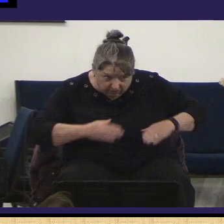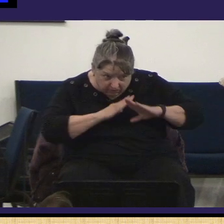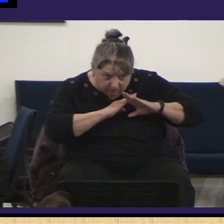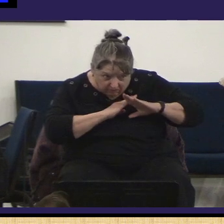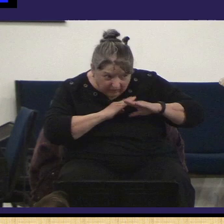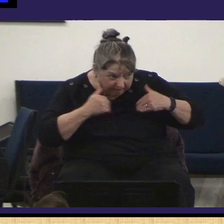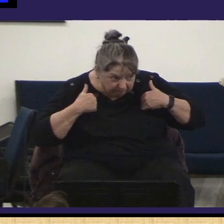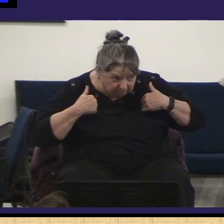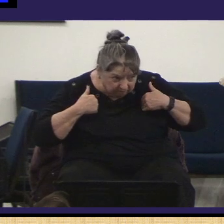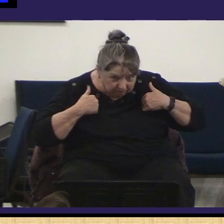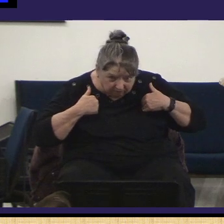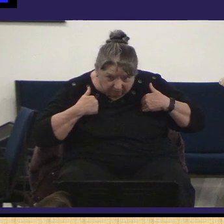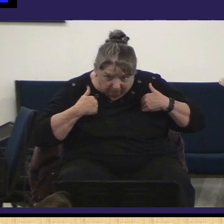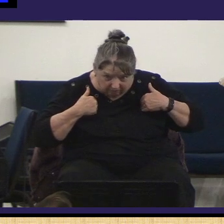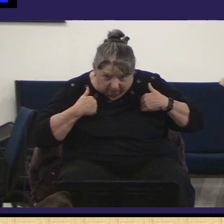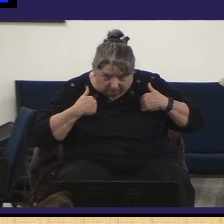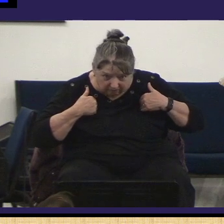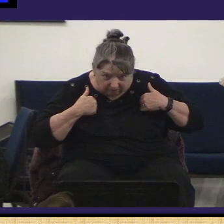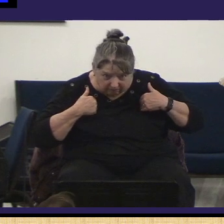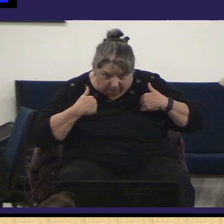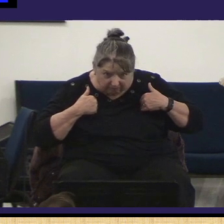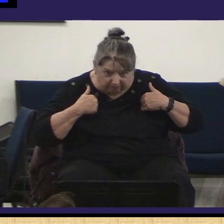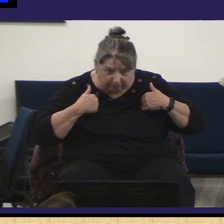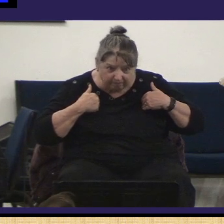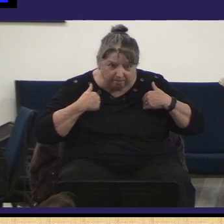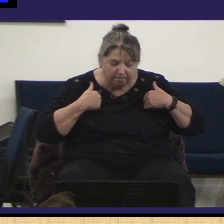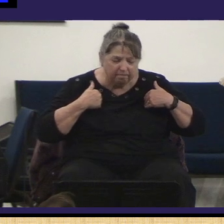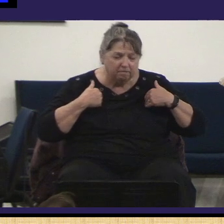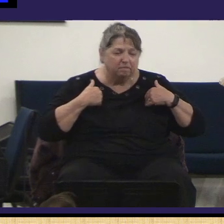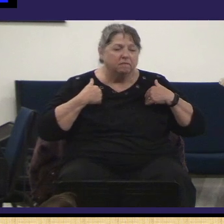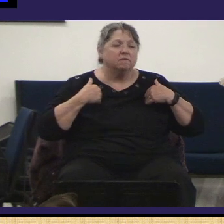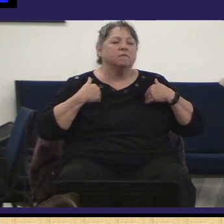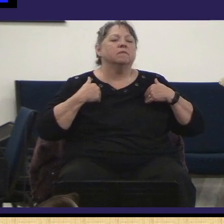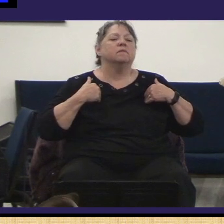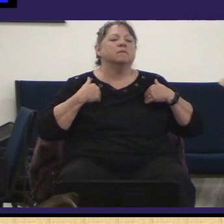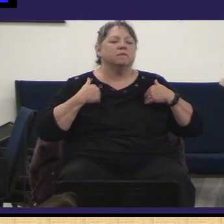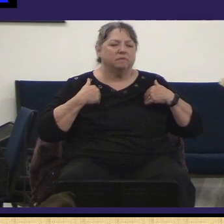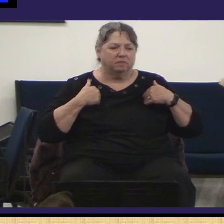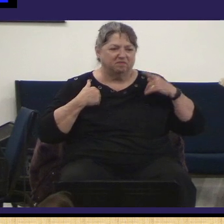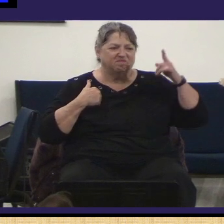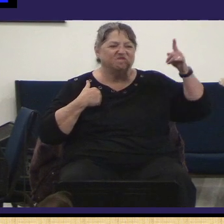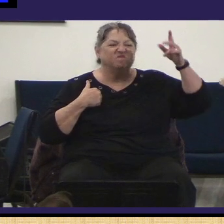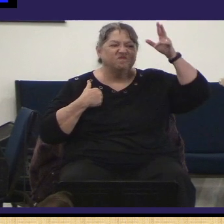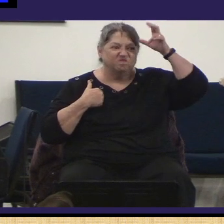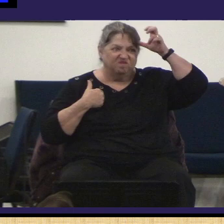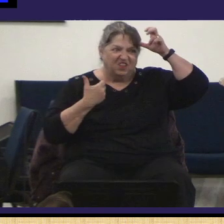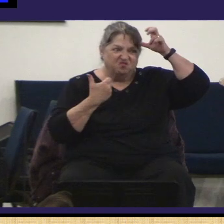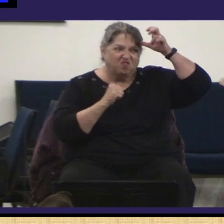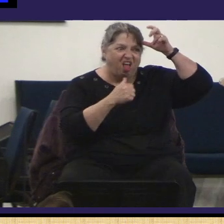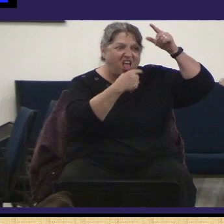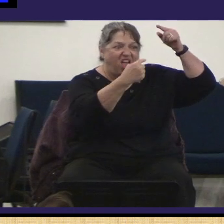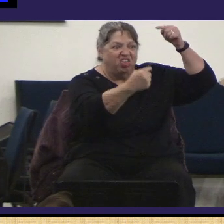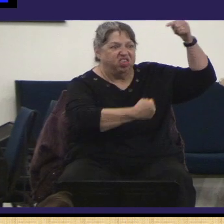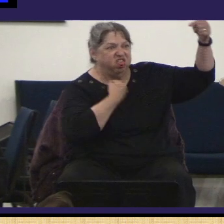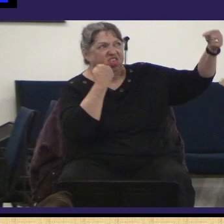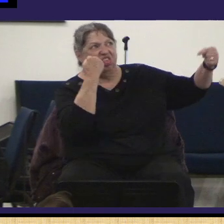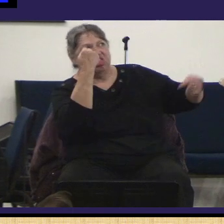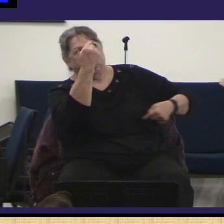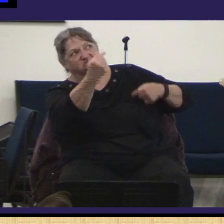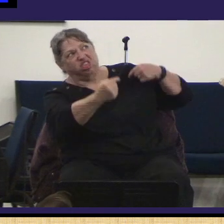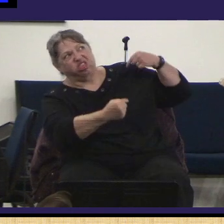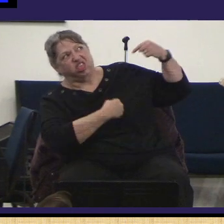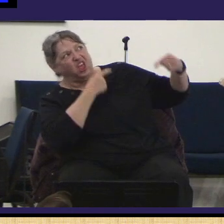You see, the breastplate of righteousness is what protects us from the taunts that tell us we're someone that we're